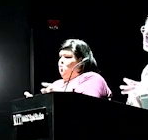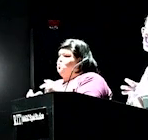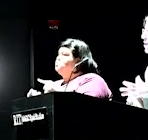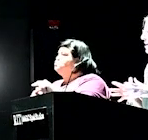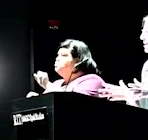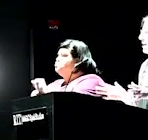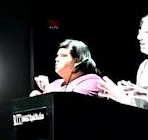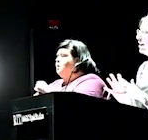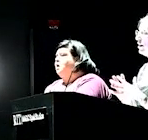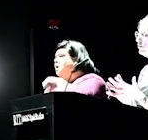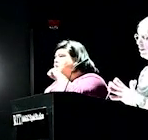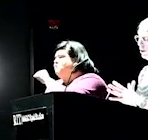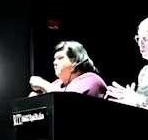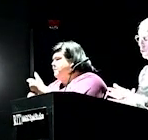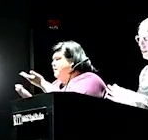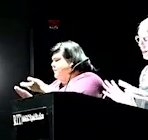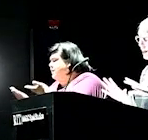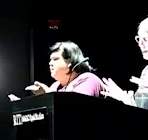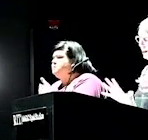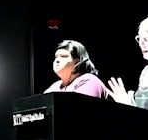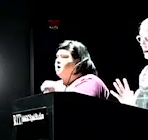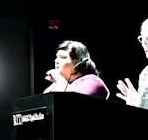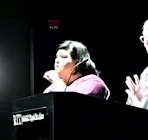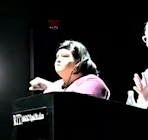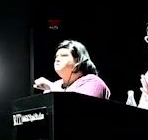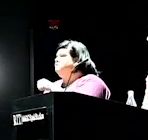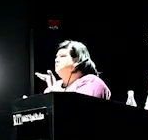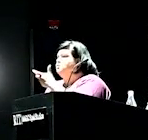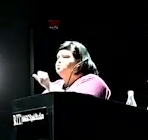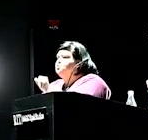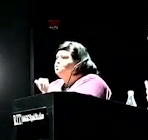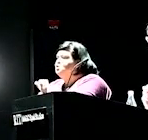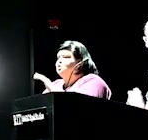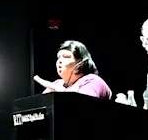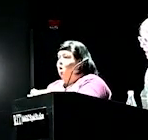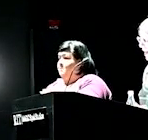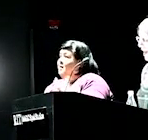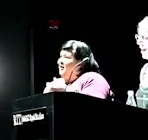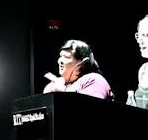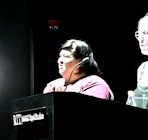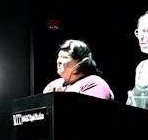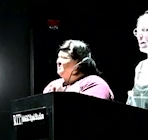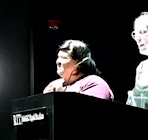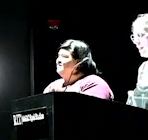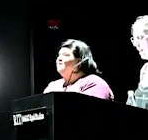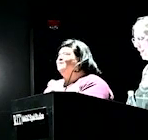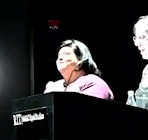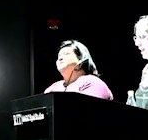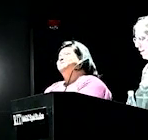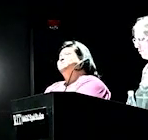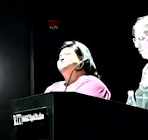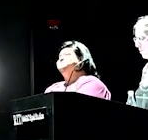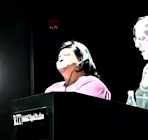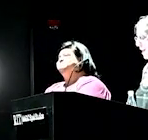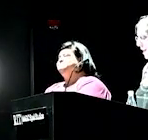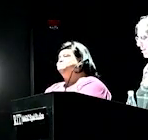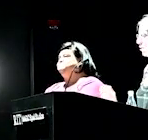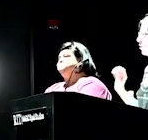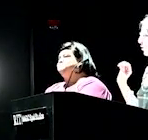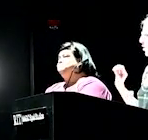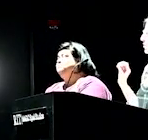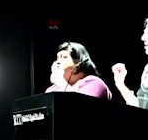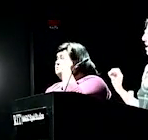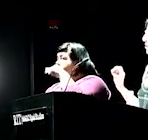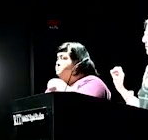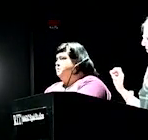loved making things. I loved working on my own. And I really, for me, it